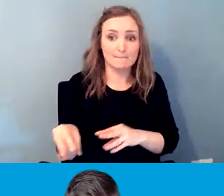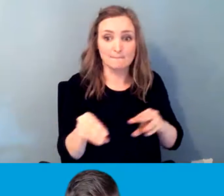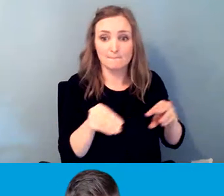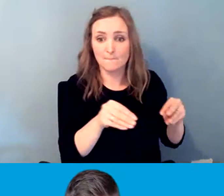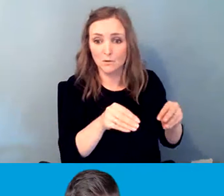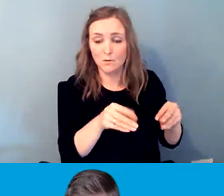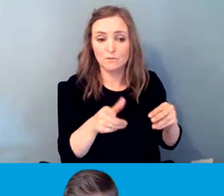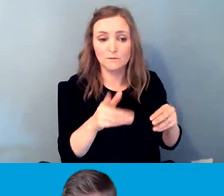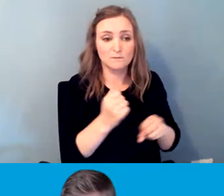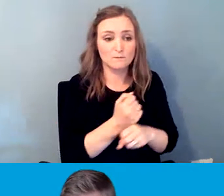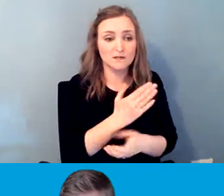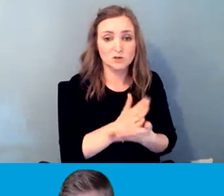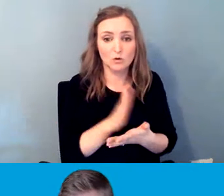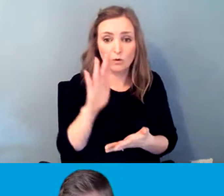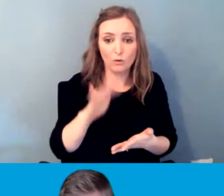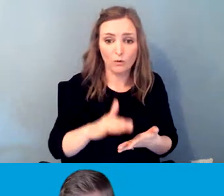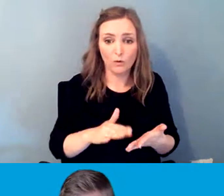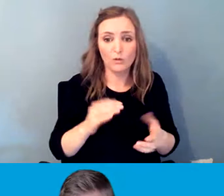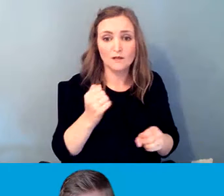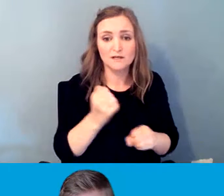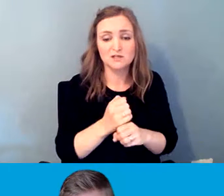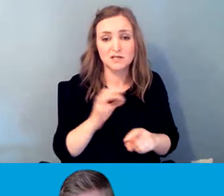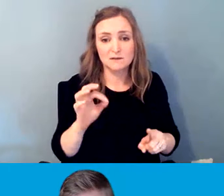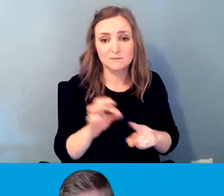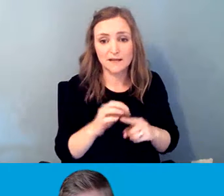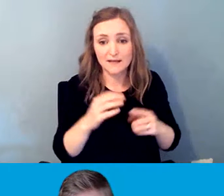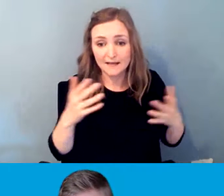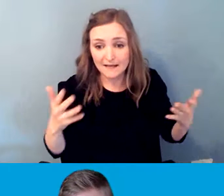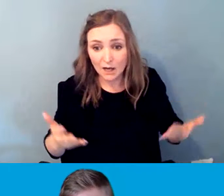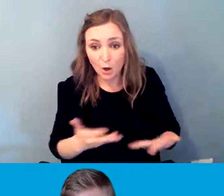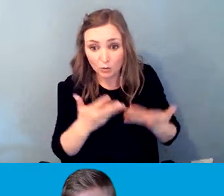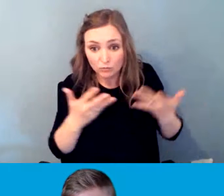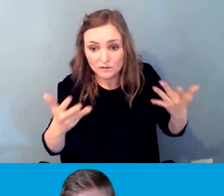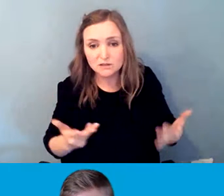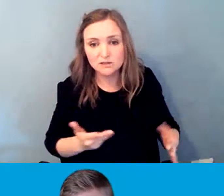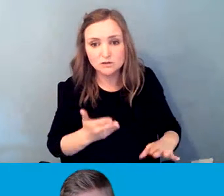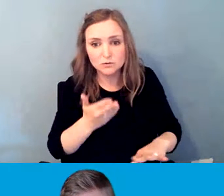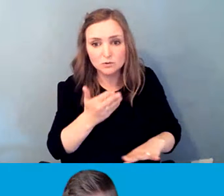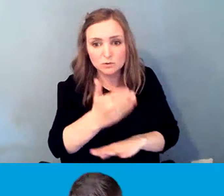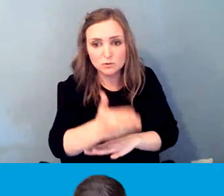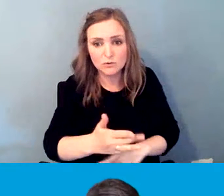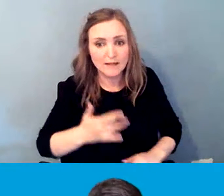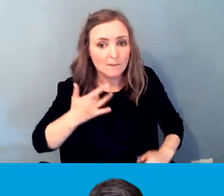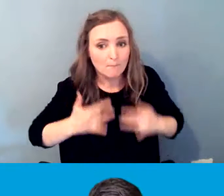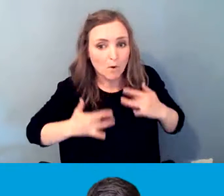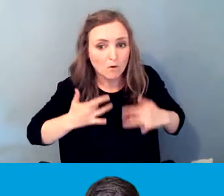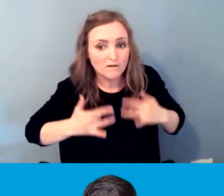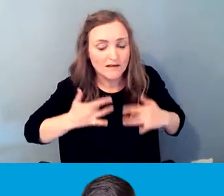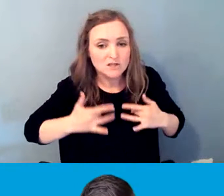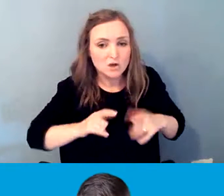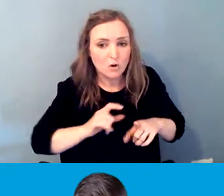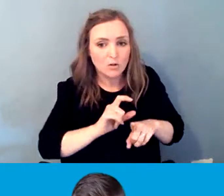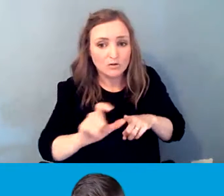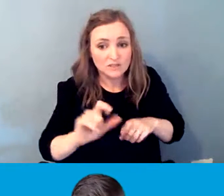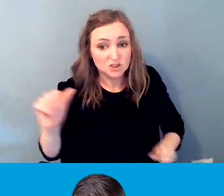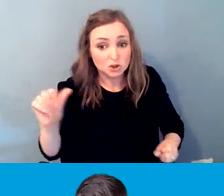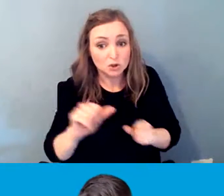all GPs are encouraged, if not required, to undertake this course? It's not a long